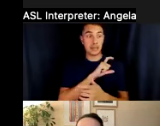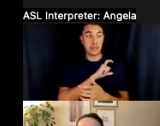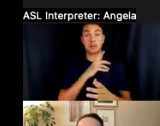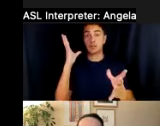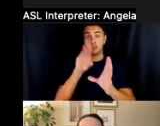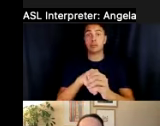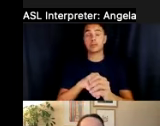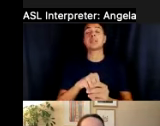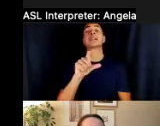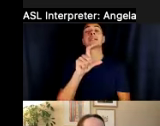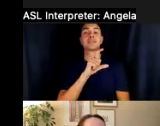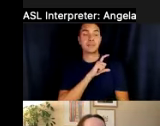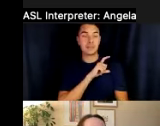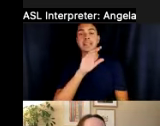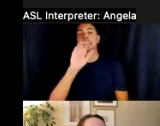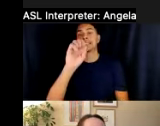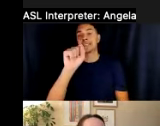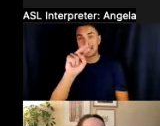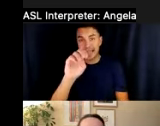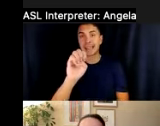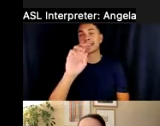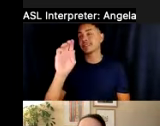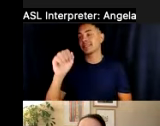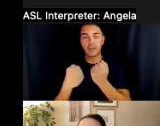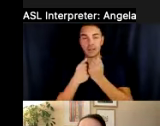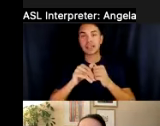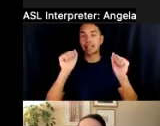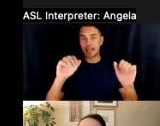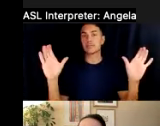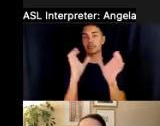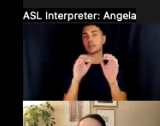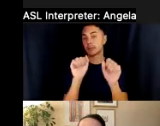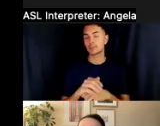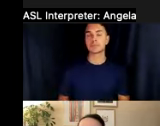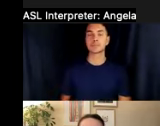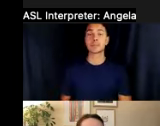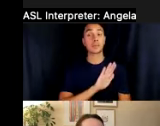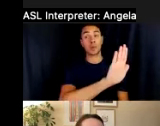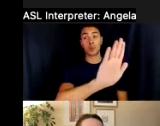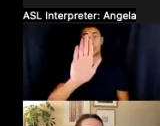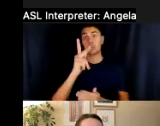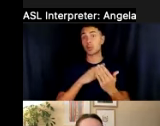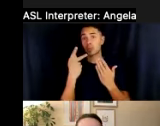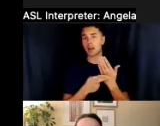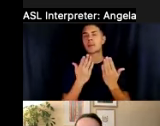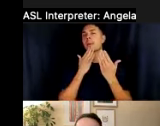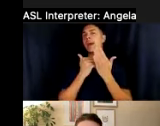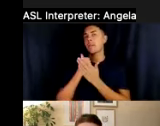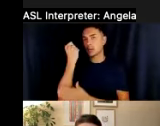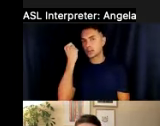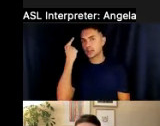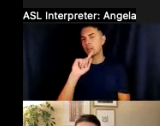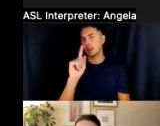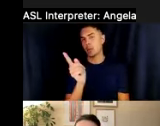prosecutor's office. One thing that may be helpful to understand in your programs would be to understand